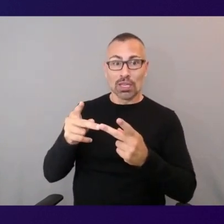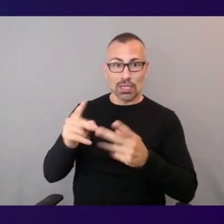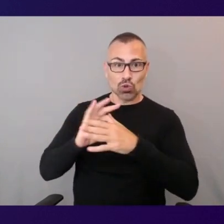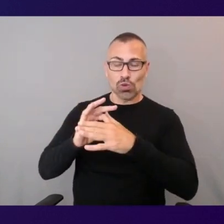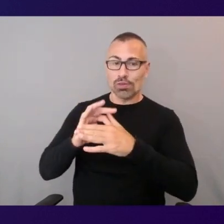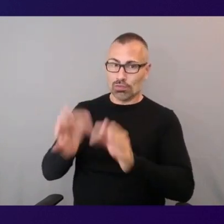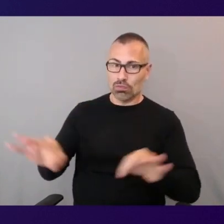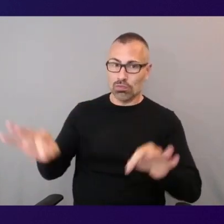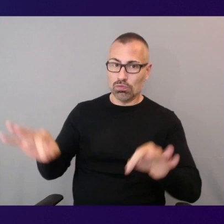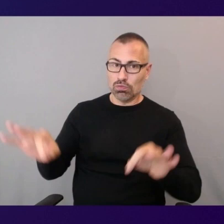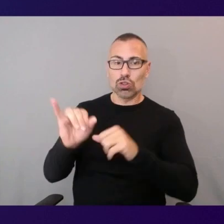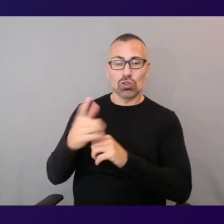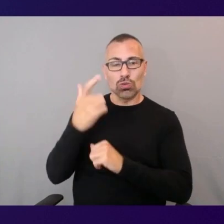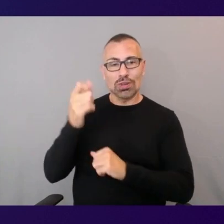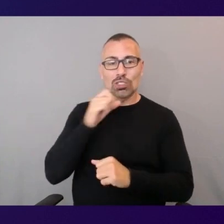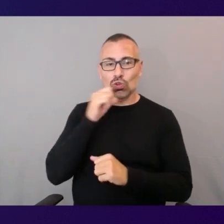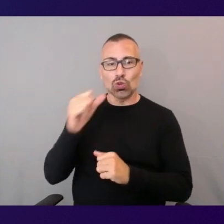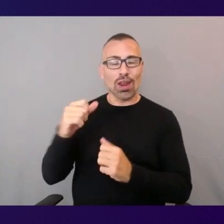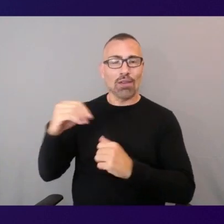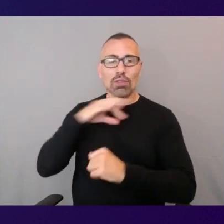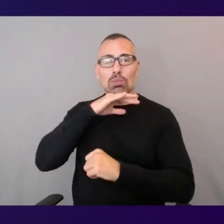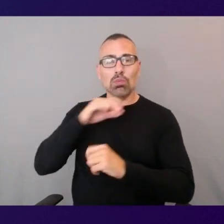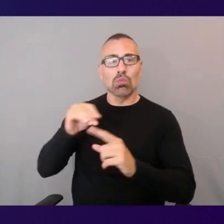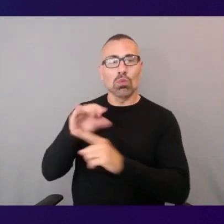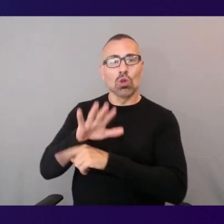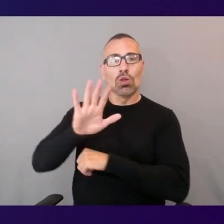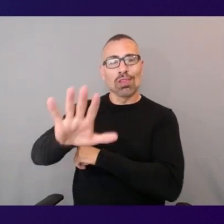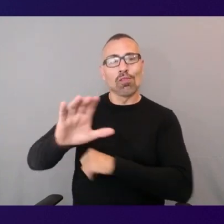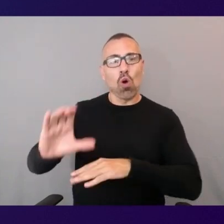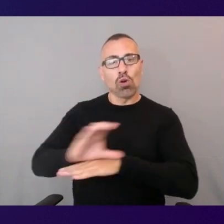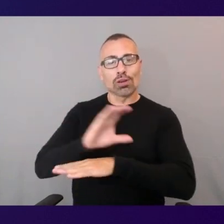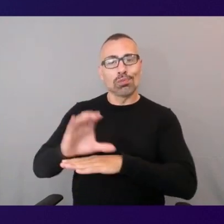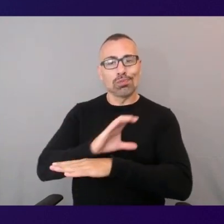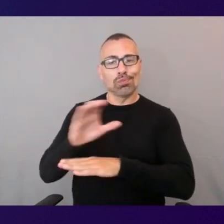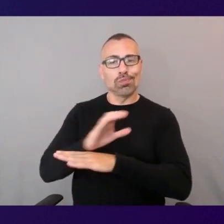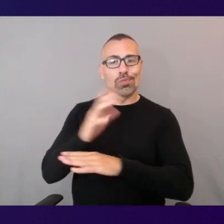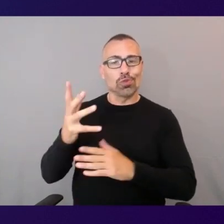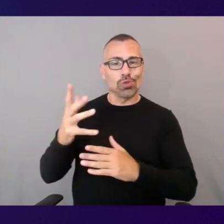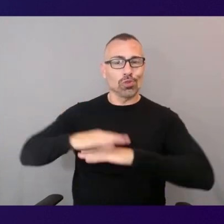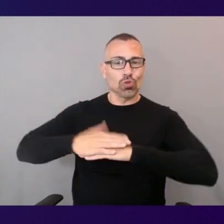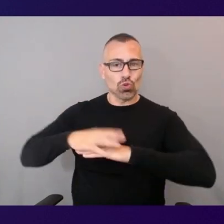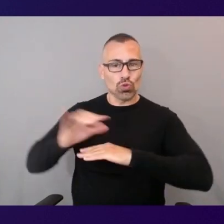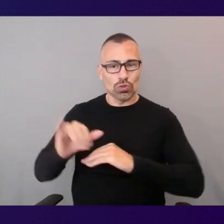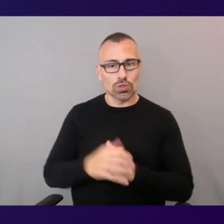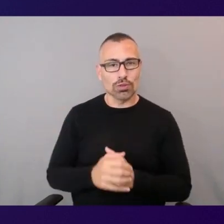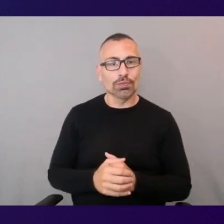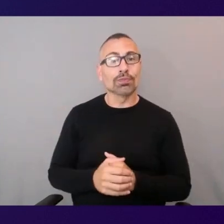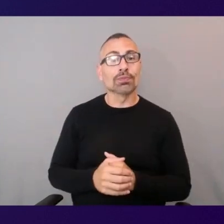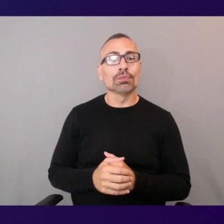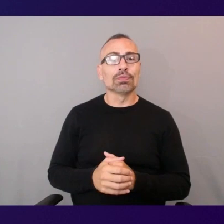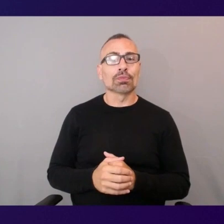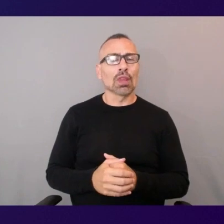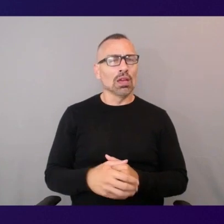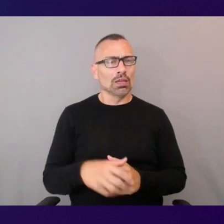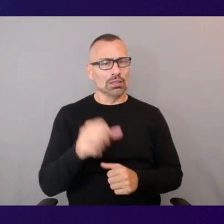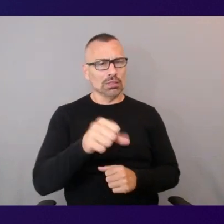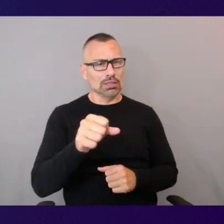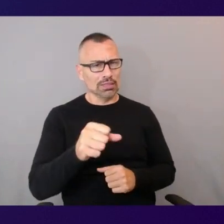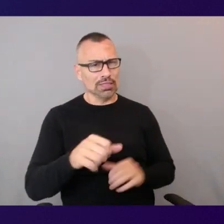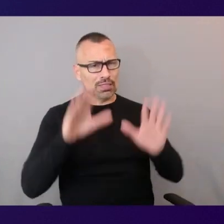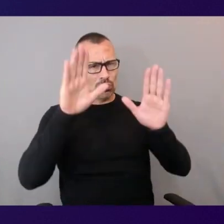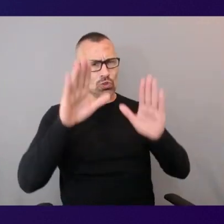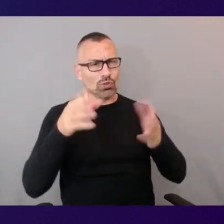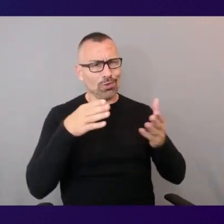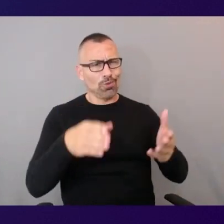sounds like maybe Robert has got that set up. It's kind of interesting use case too. It's a great way to isolate environments. I mean, you can have it